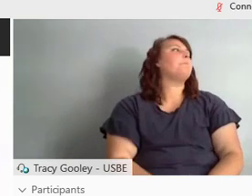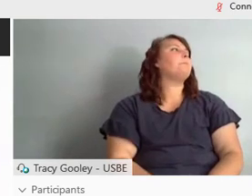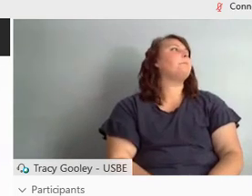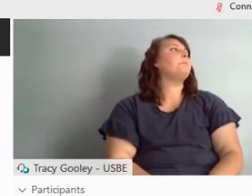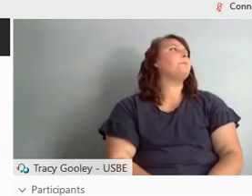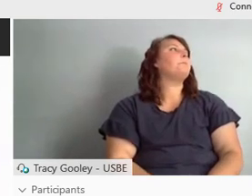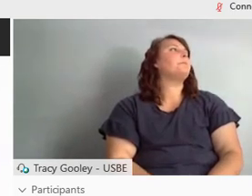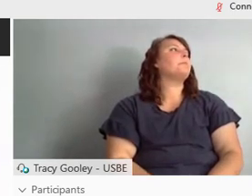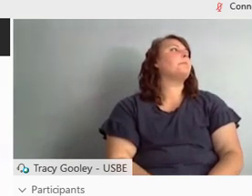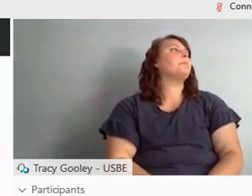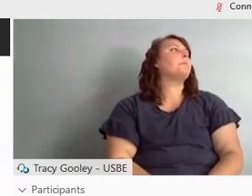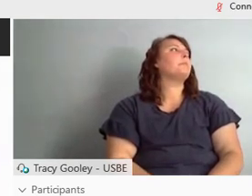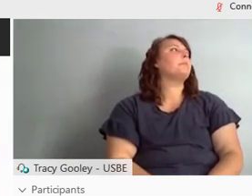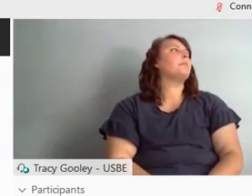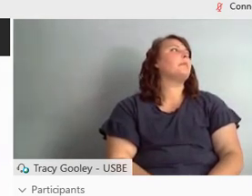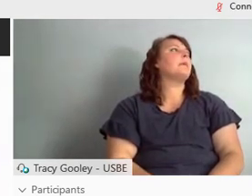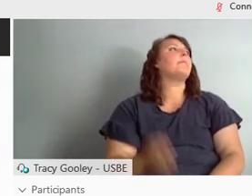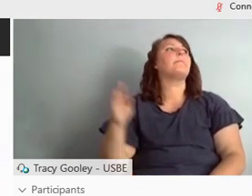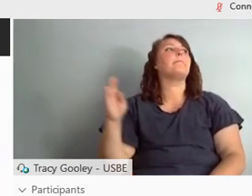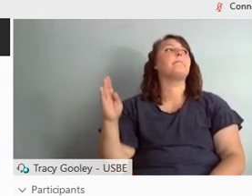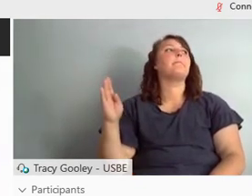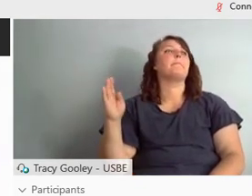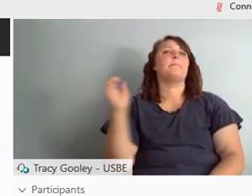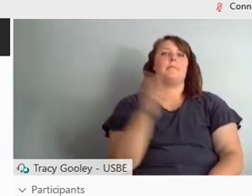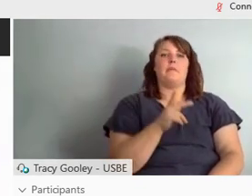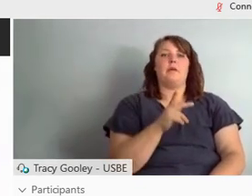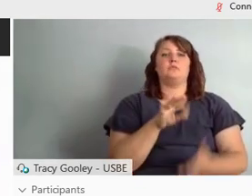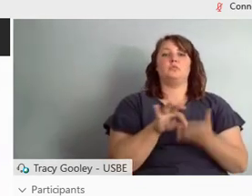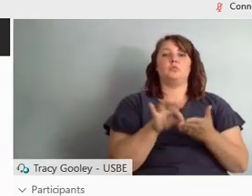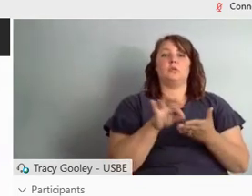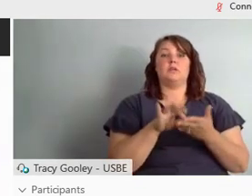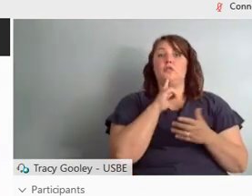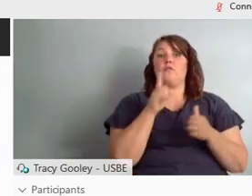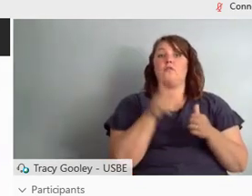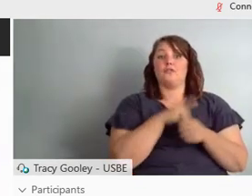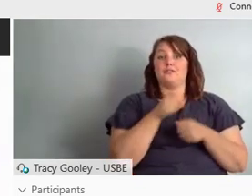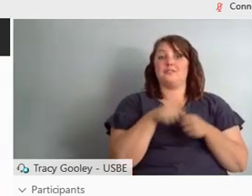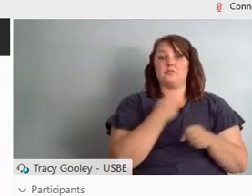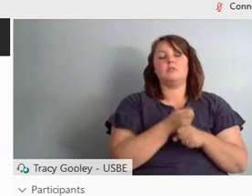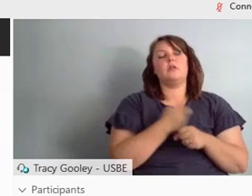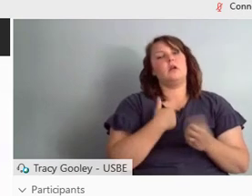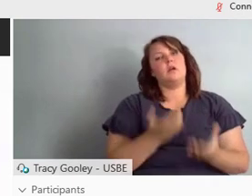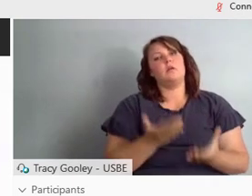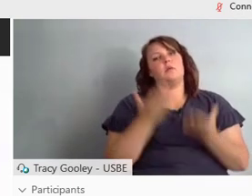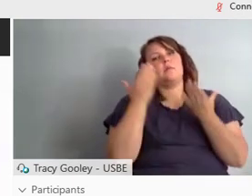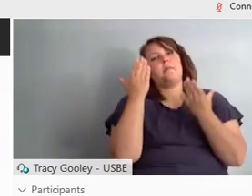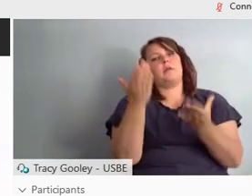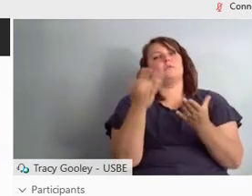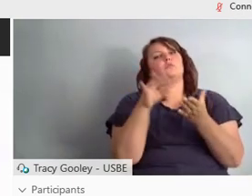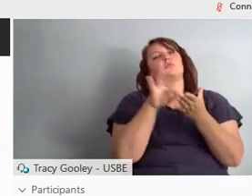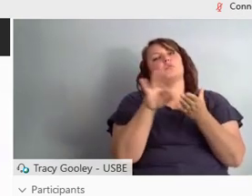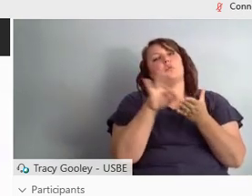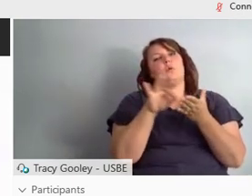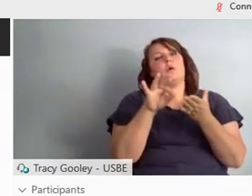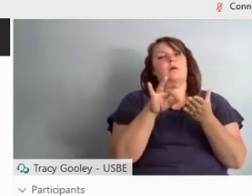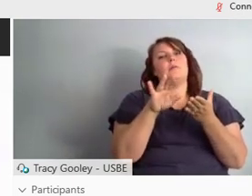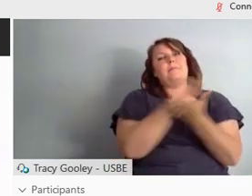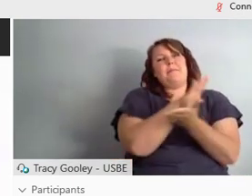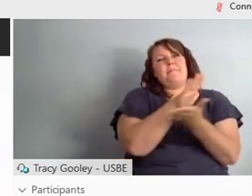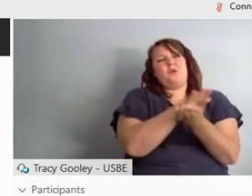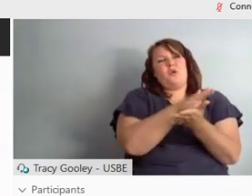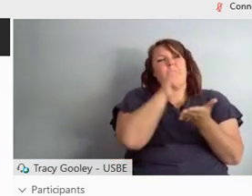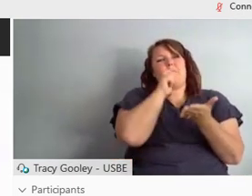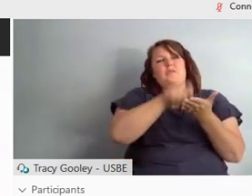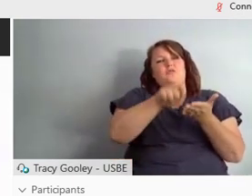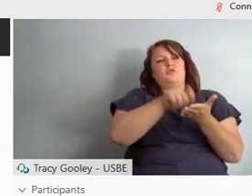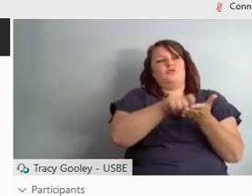so back to the scoring. For this first year, I would recommend highly that you score pencil paper, and